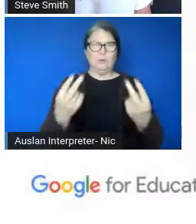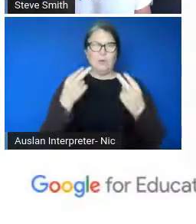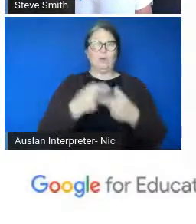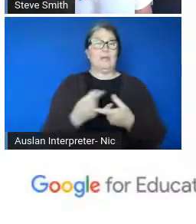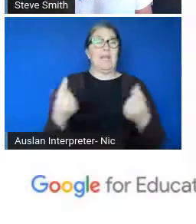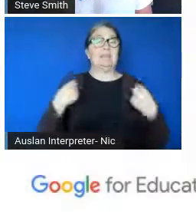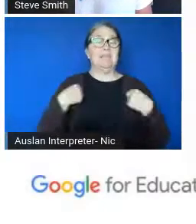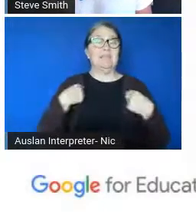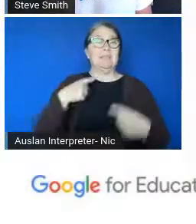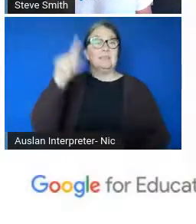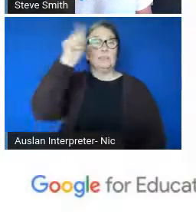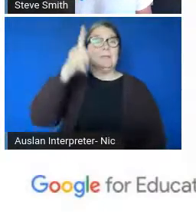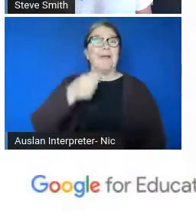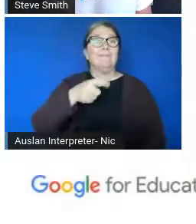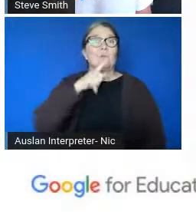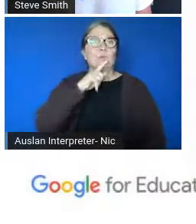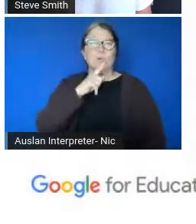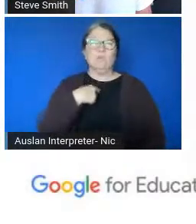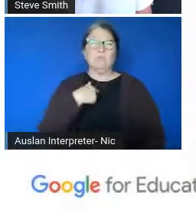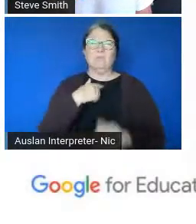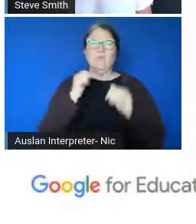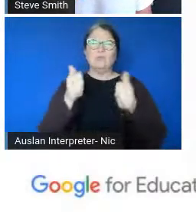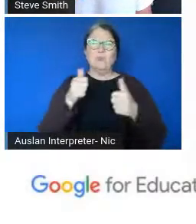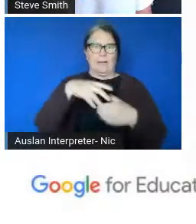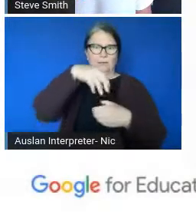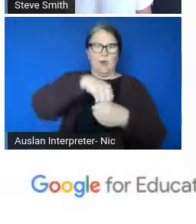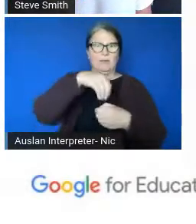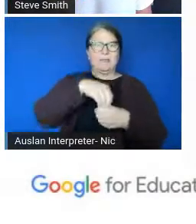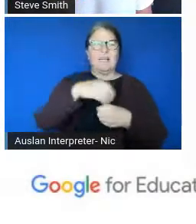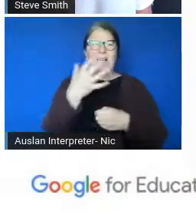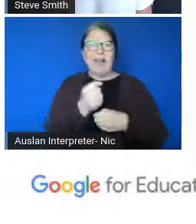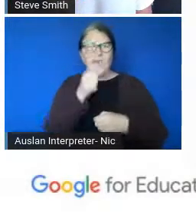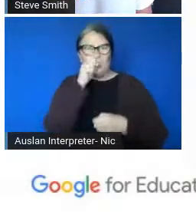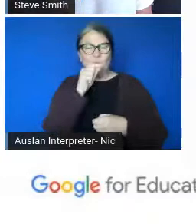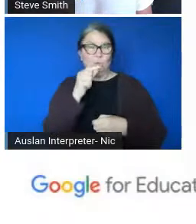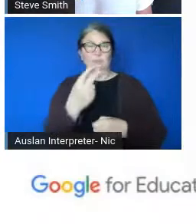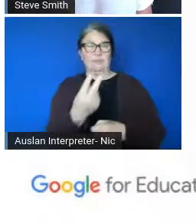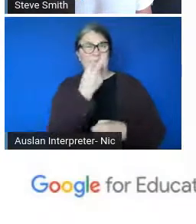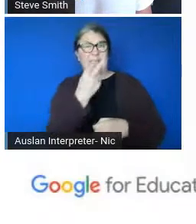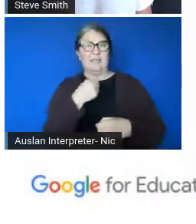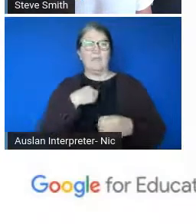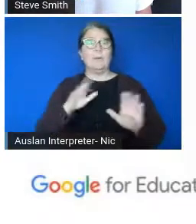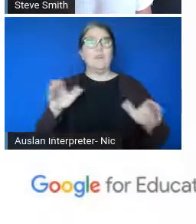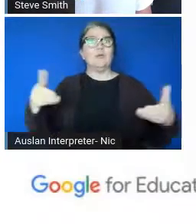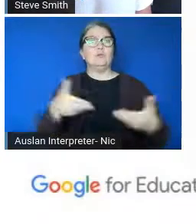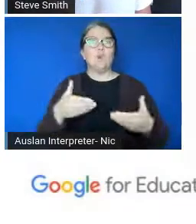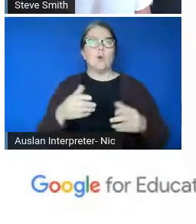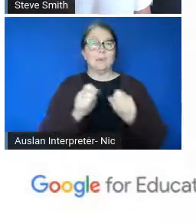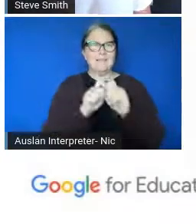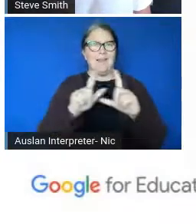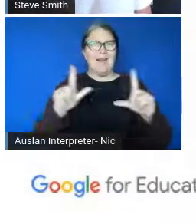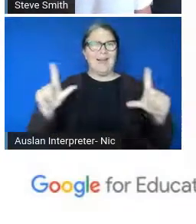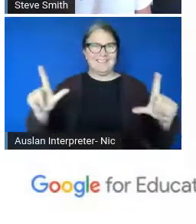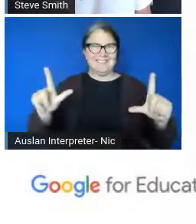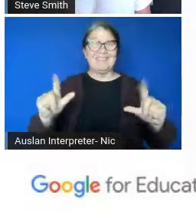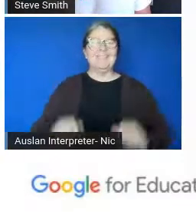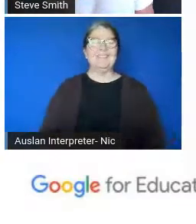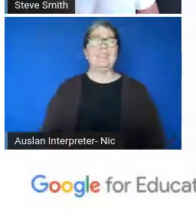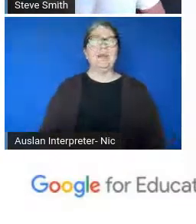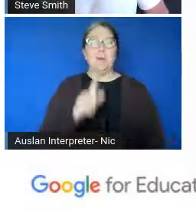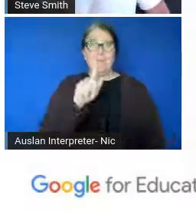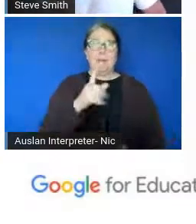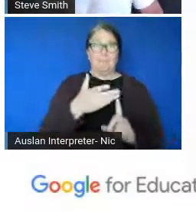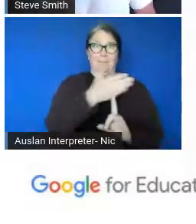intro, we've got some really great content ahead, which I'm really excited about, and I've got something I want to show you. But before we get